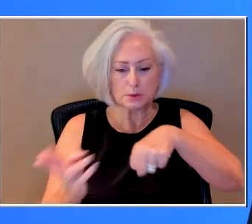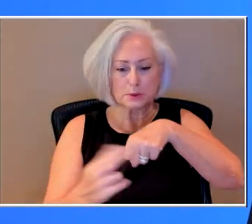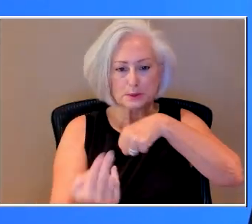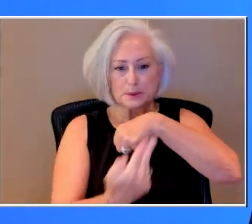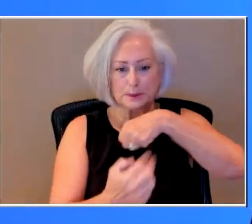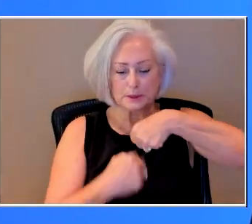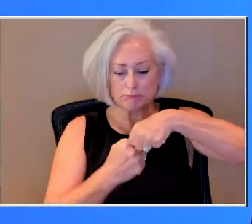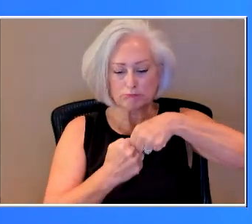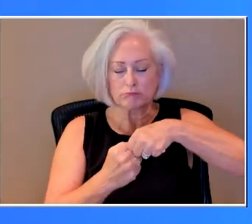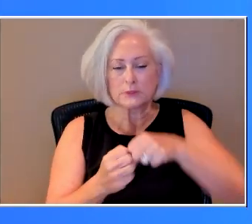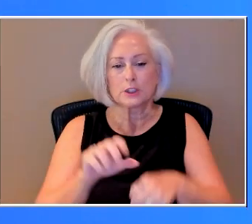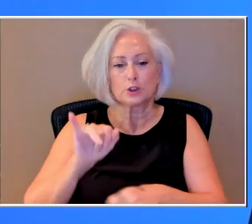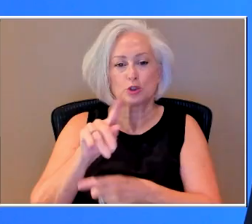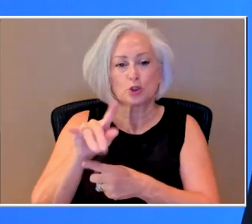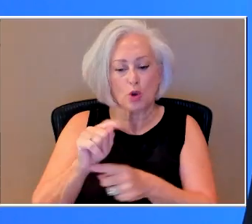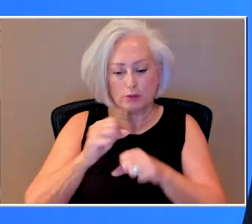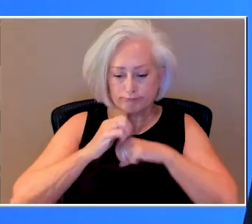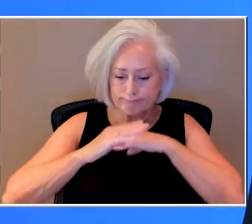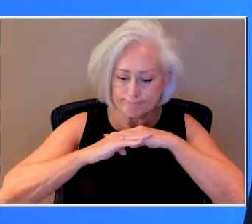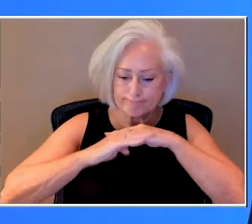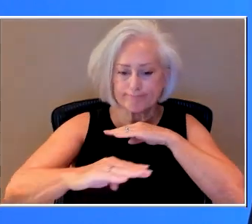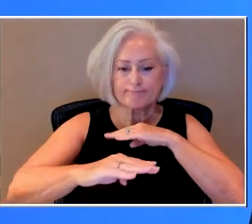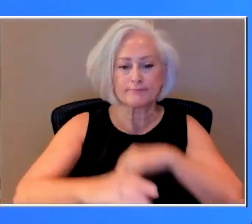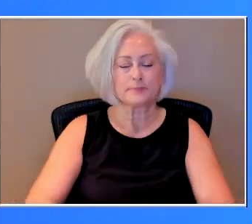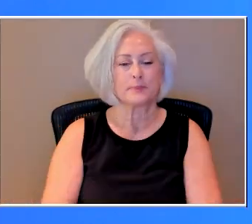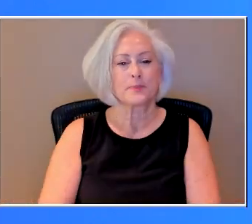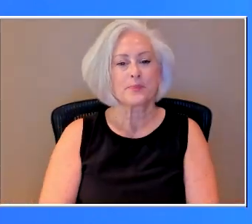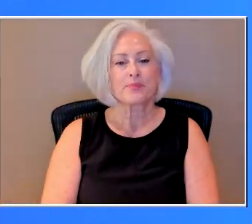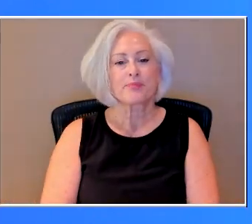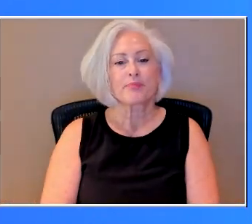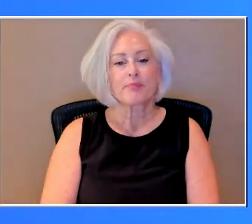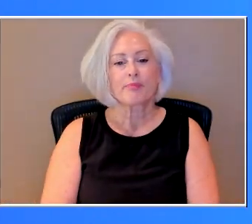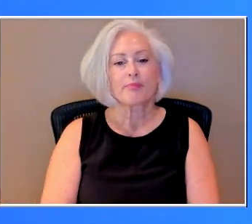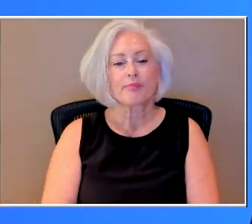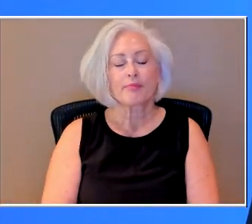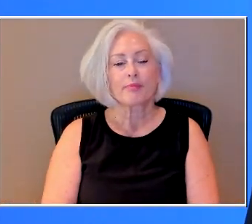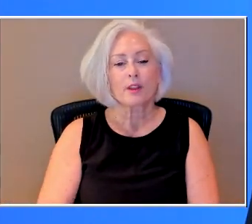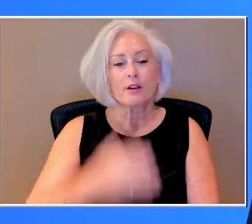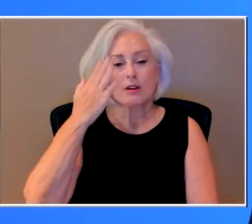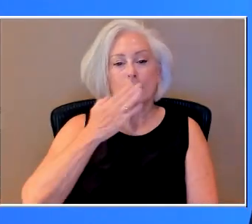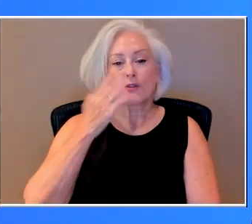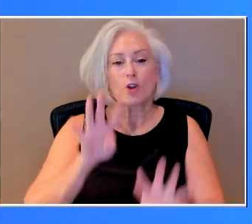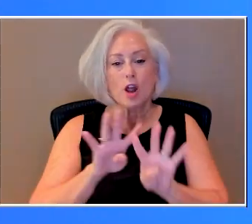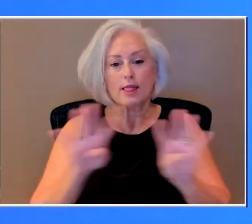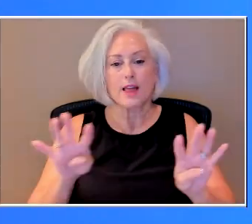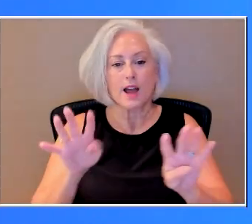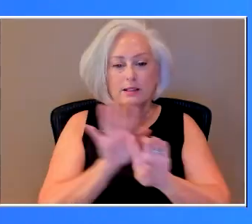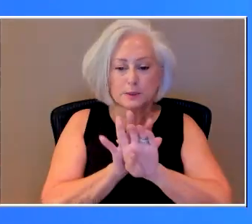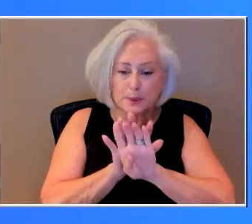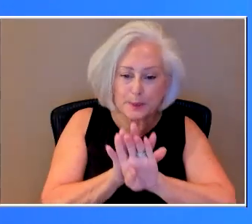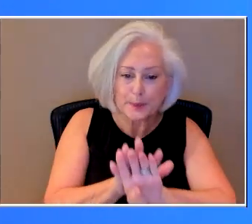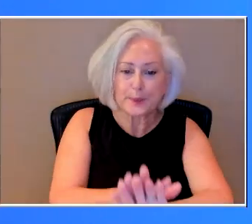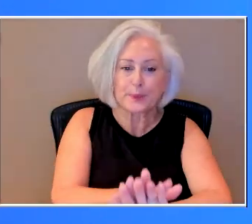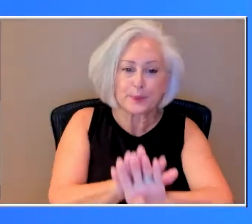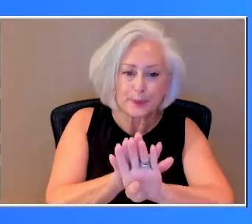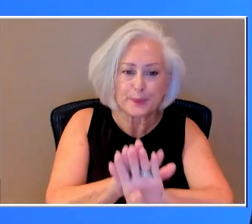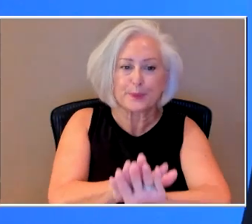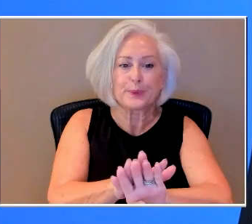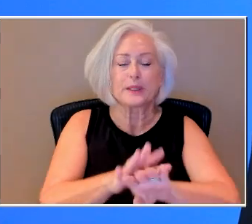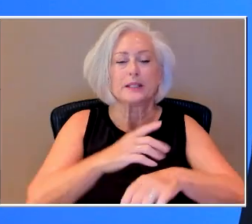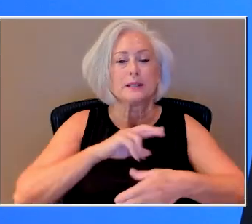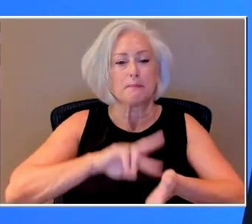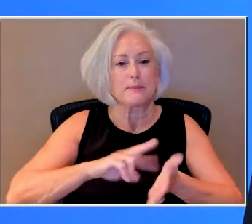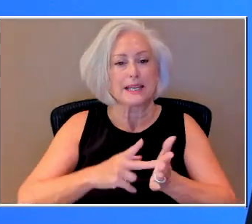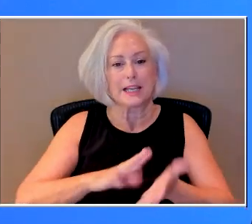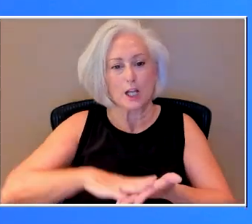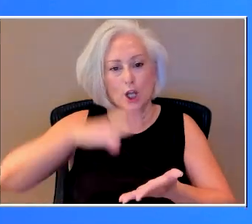be really, really important. And then for an offensive lineman, we're constantly pushing against someone, so bracing and learning how to brace properly and tighten the core